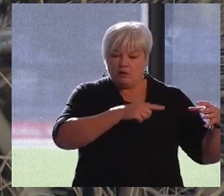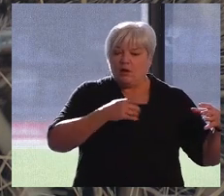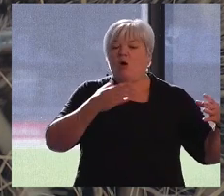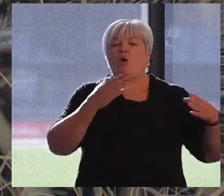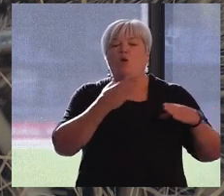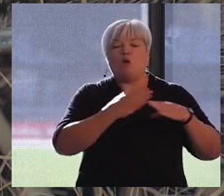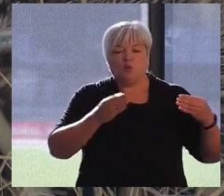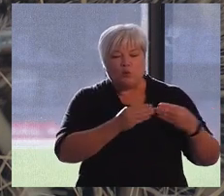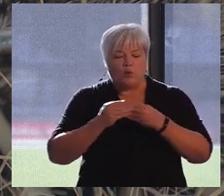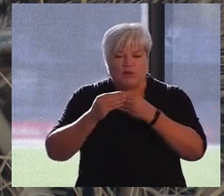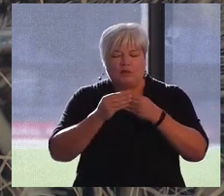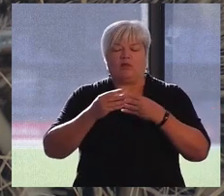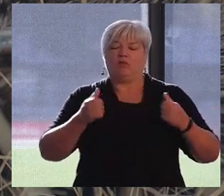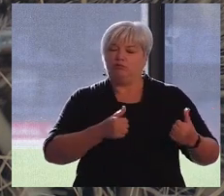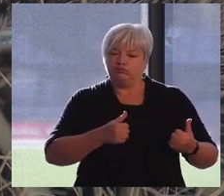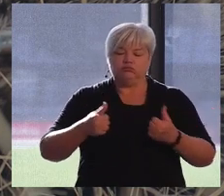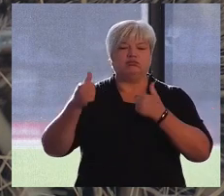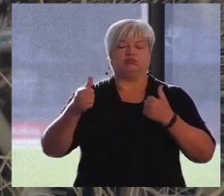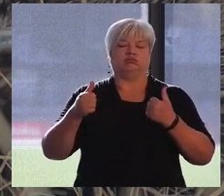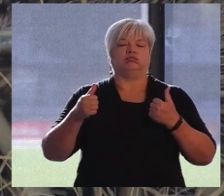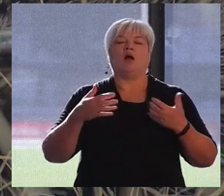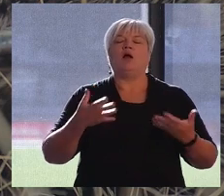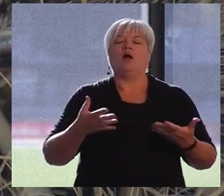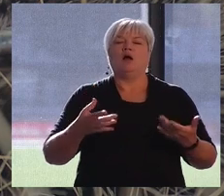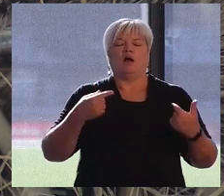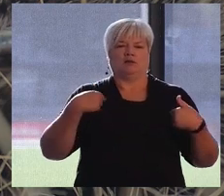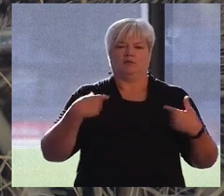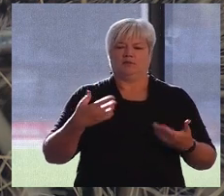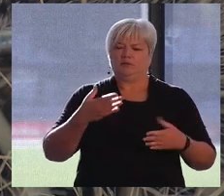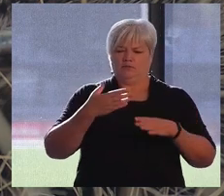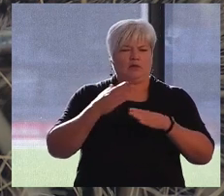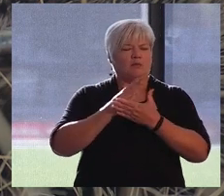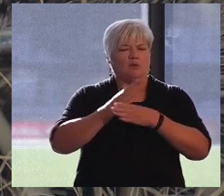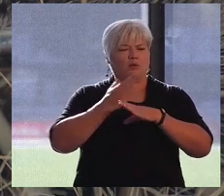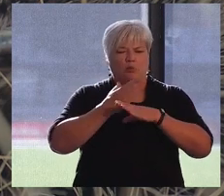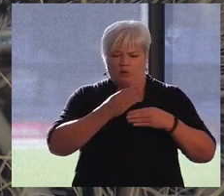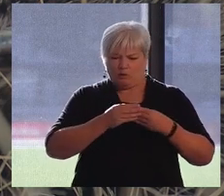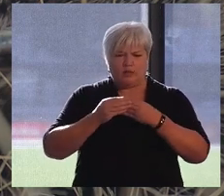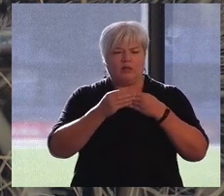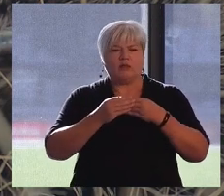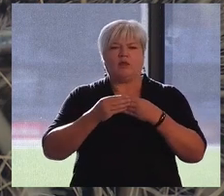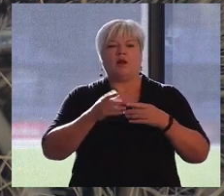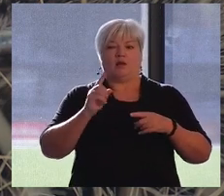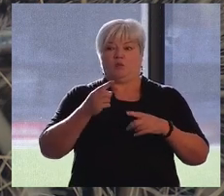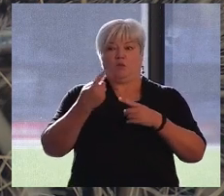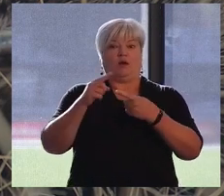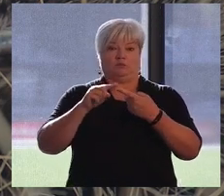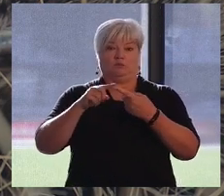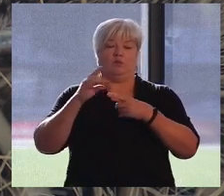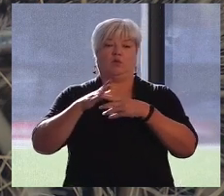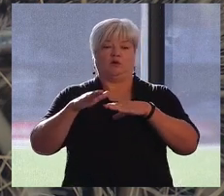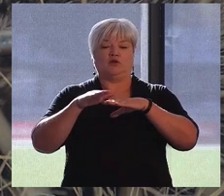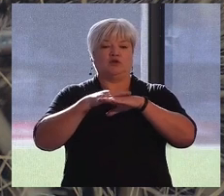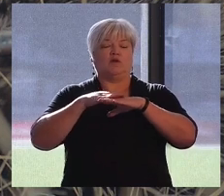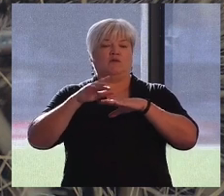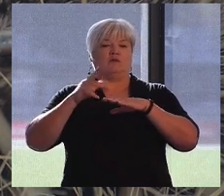honour to have been involved in that work along with lots of other community organisations, particularly Surfers for Climate on the offshore oil and gas work,